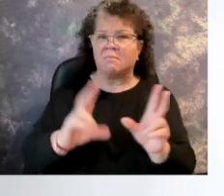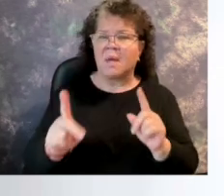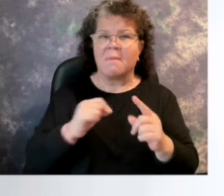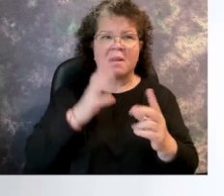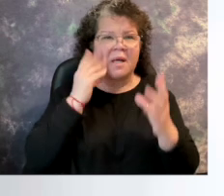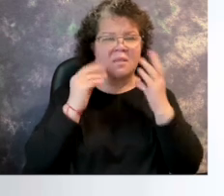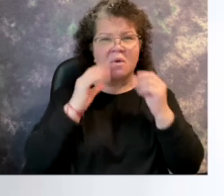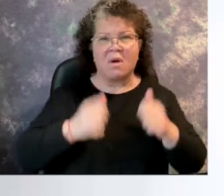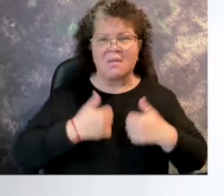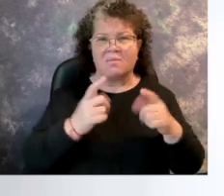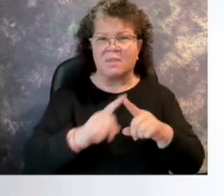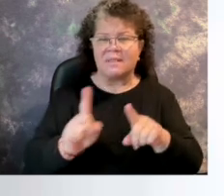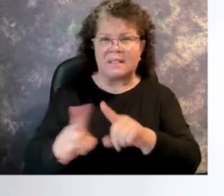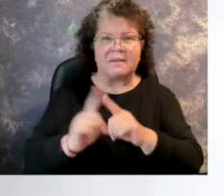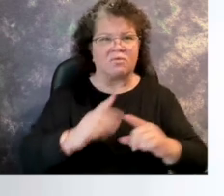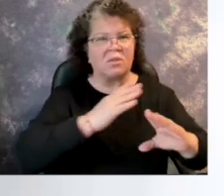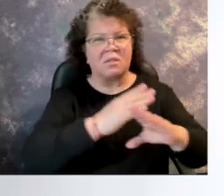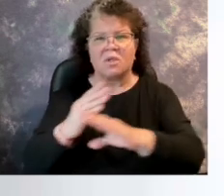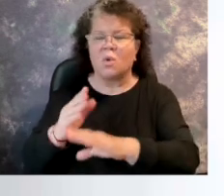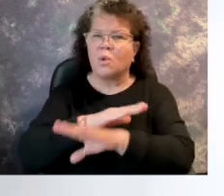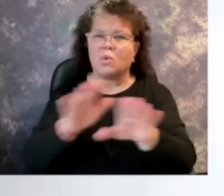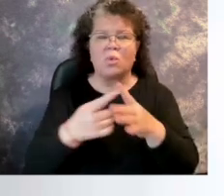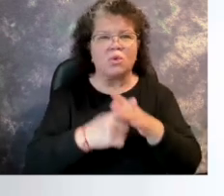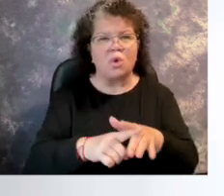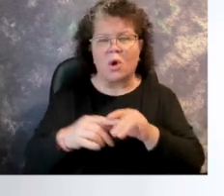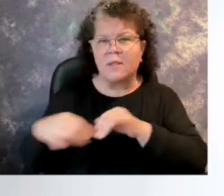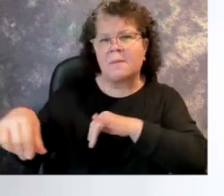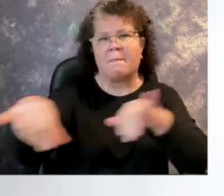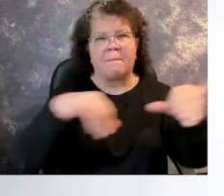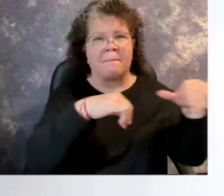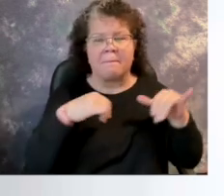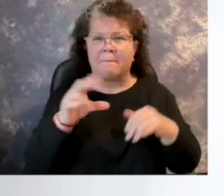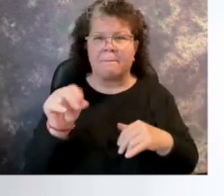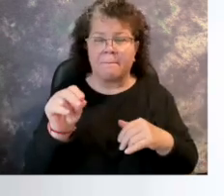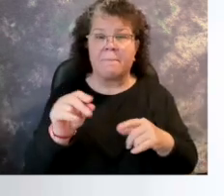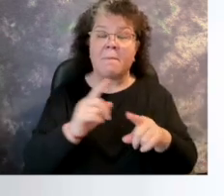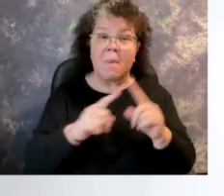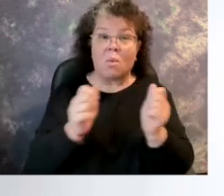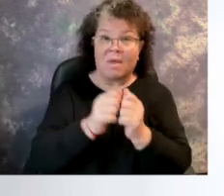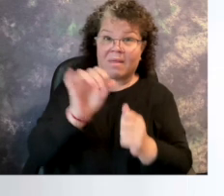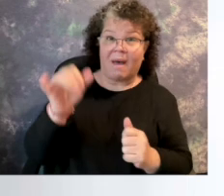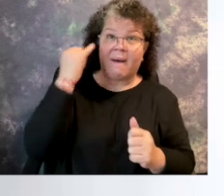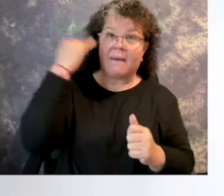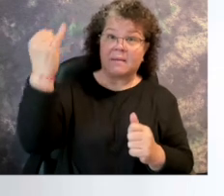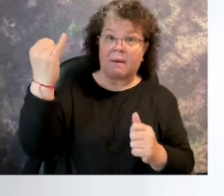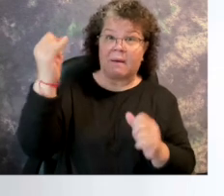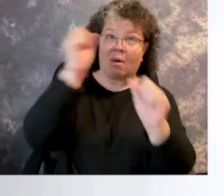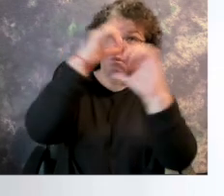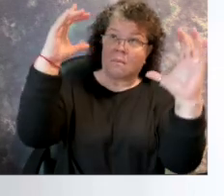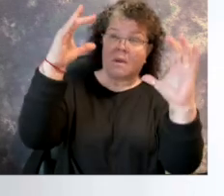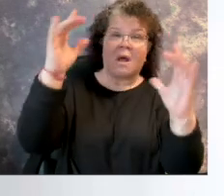that as a result, we do not all start from the same place. With these agreements in mind, let us